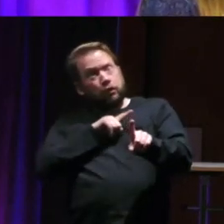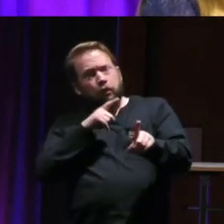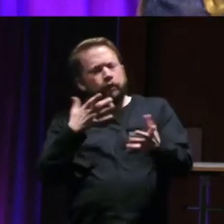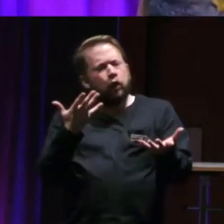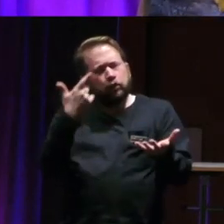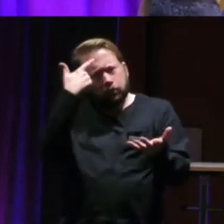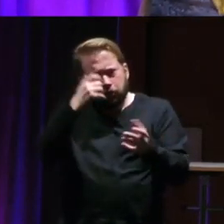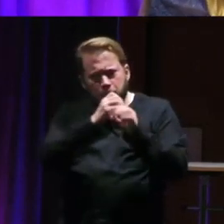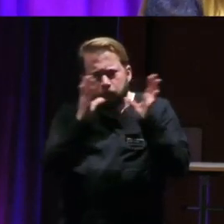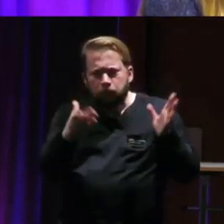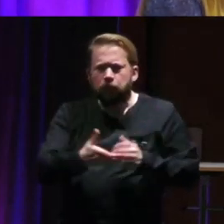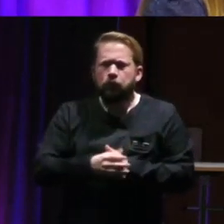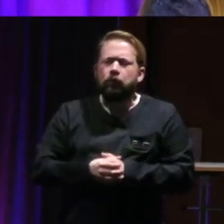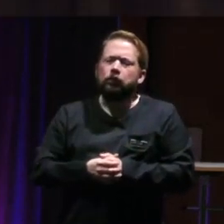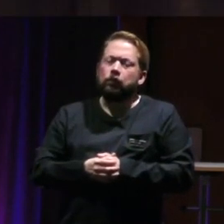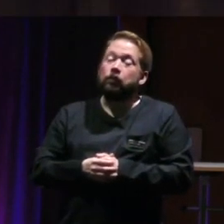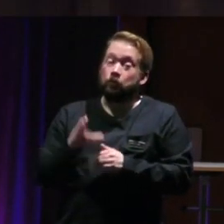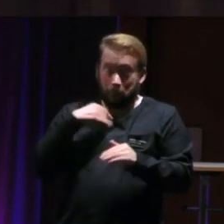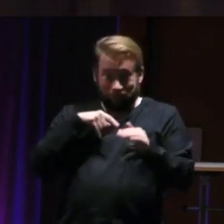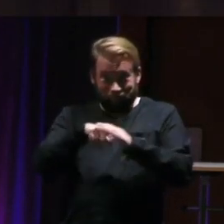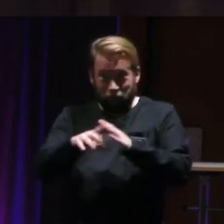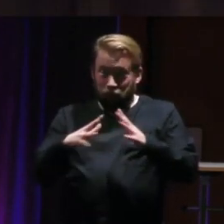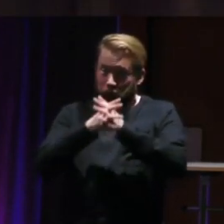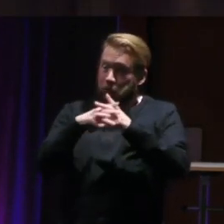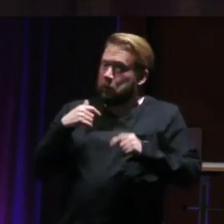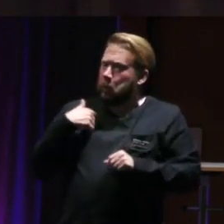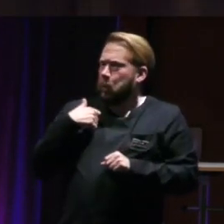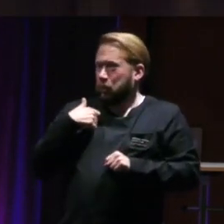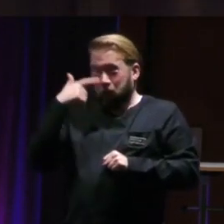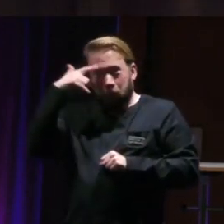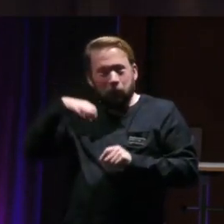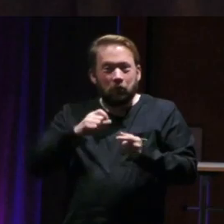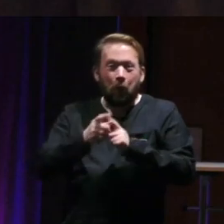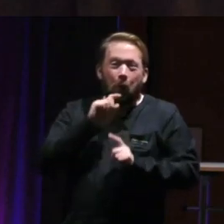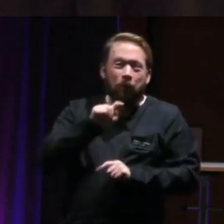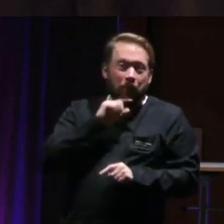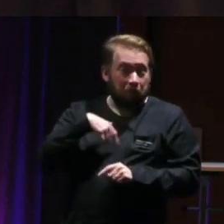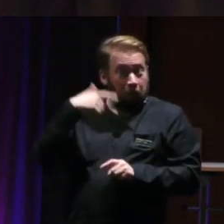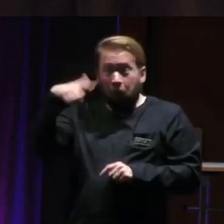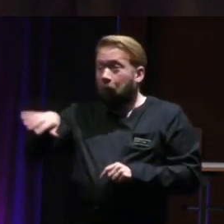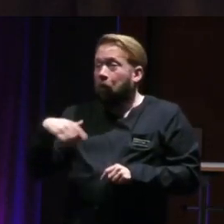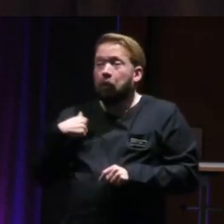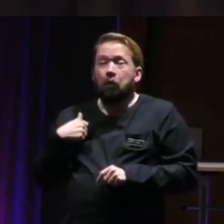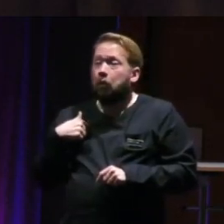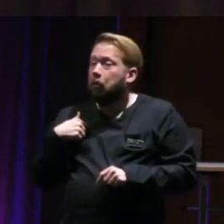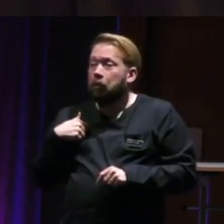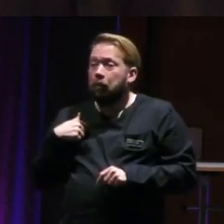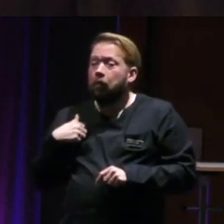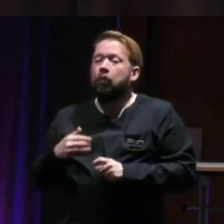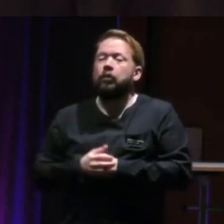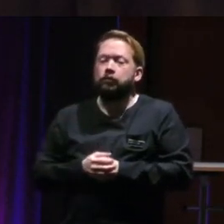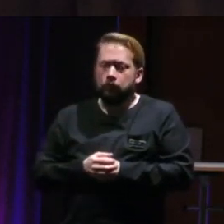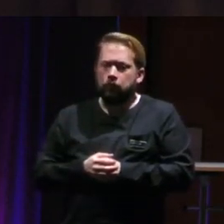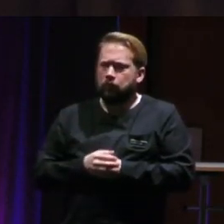didn't expect a criminal case, and we didn't expect, of course,